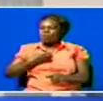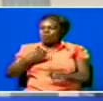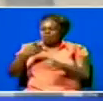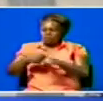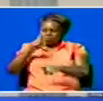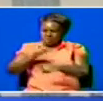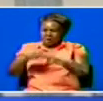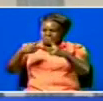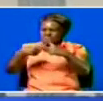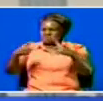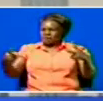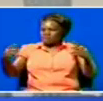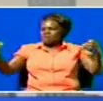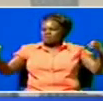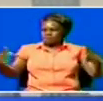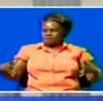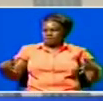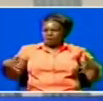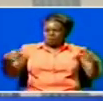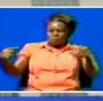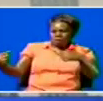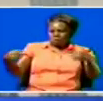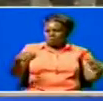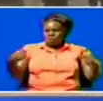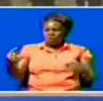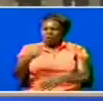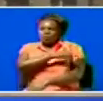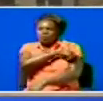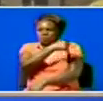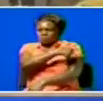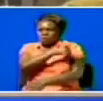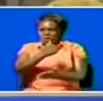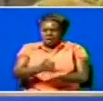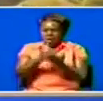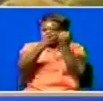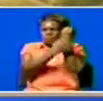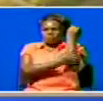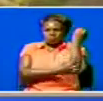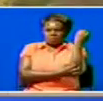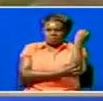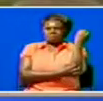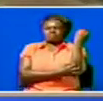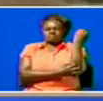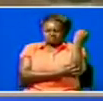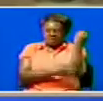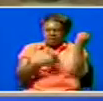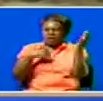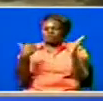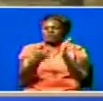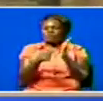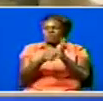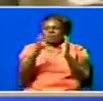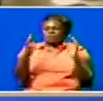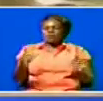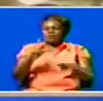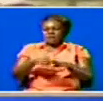the onset, it was clear that the battle over the facility that is supposed to help the poor was going to be titanic when the